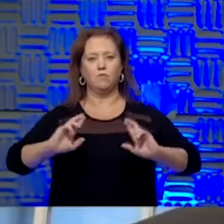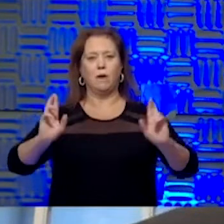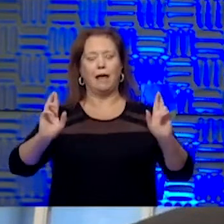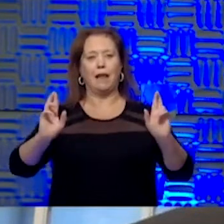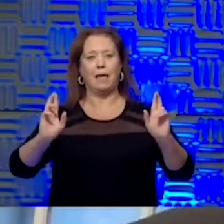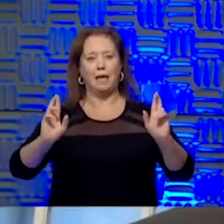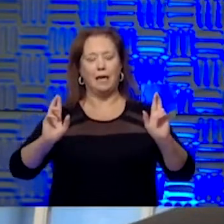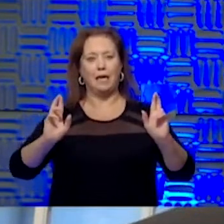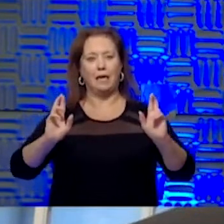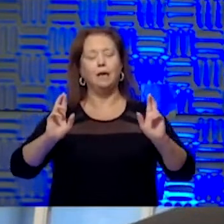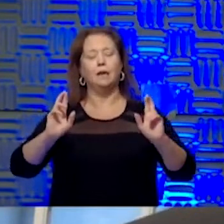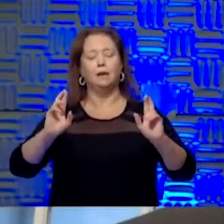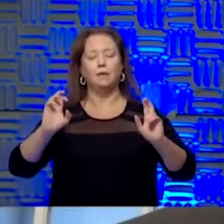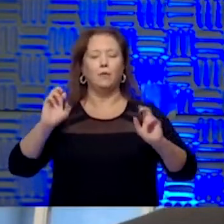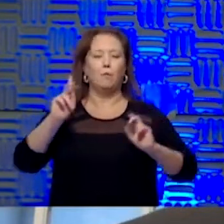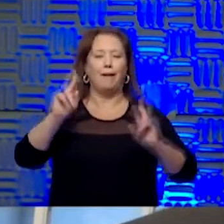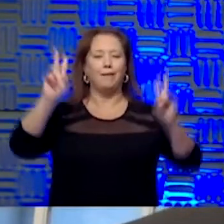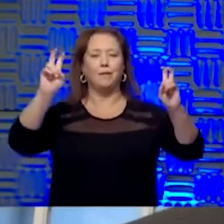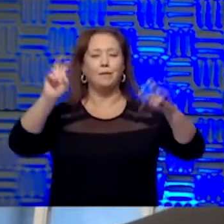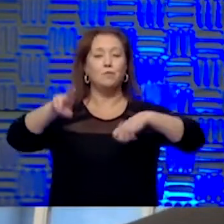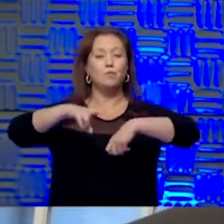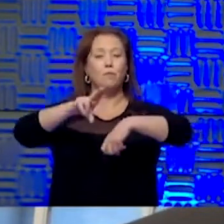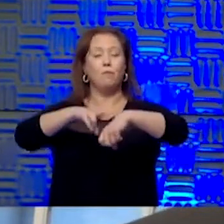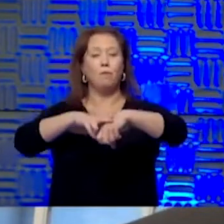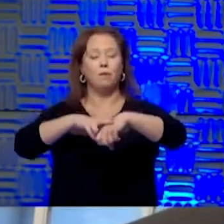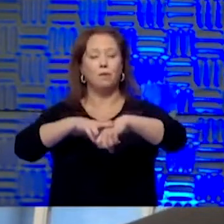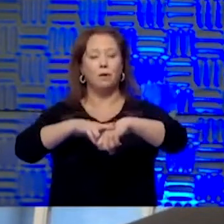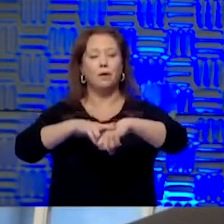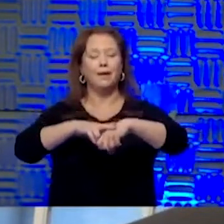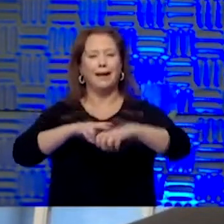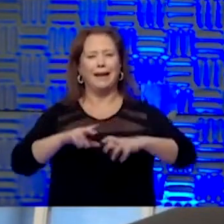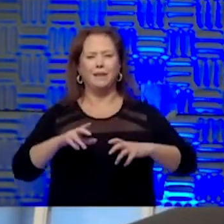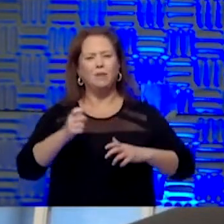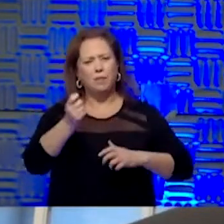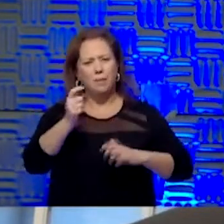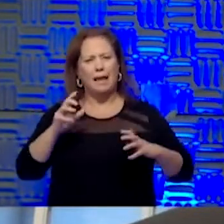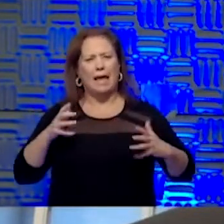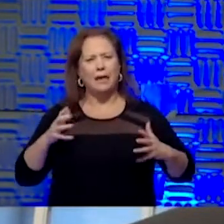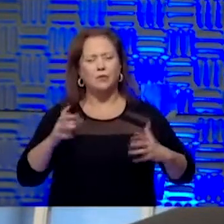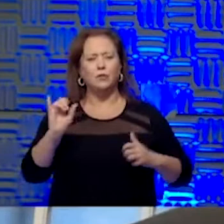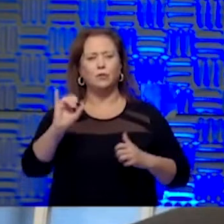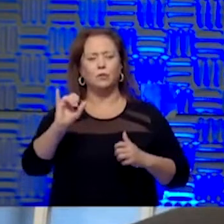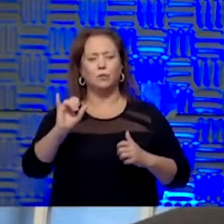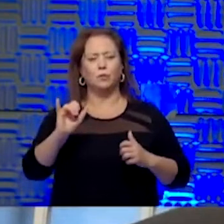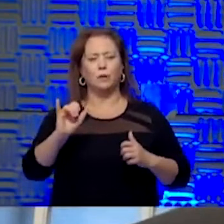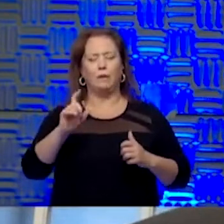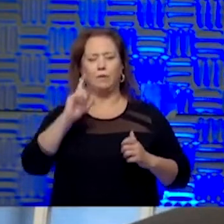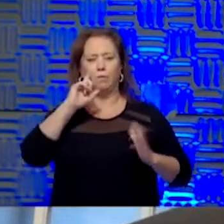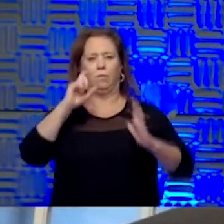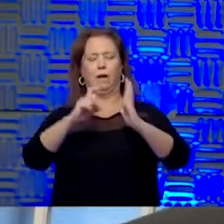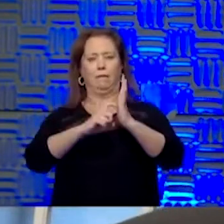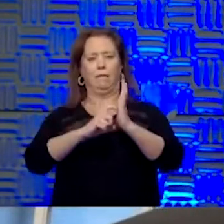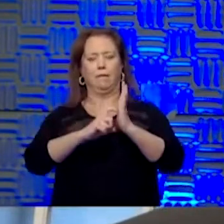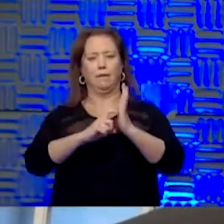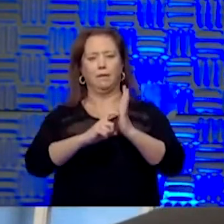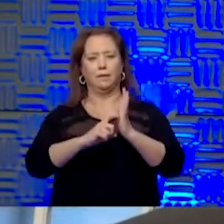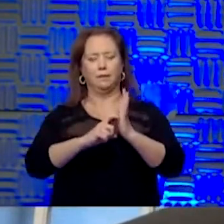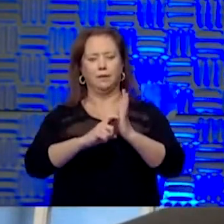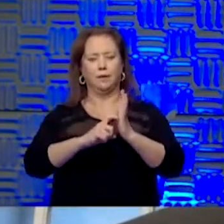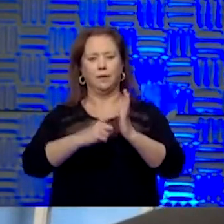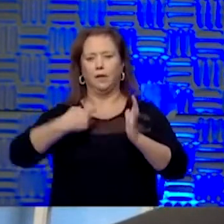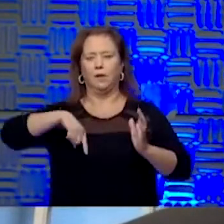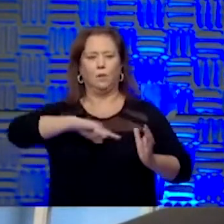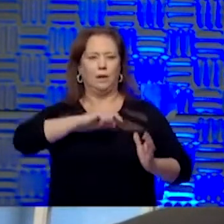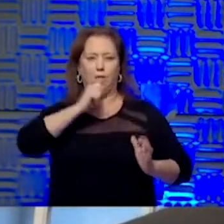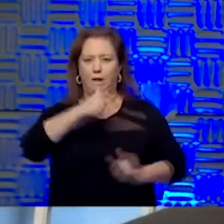move into more normal. And I think over-anxious to some degree. I think we really have to step back and recognize we don't have